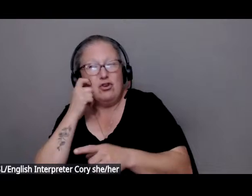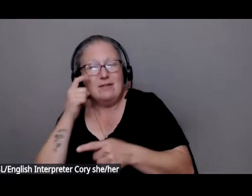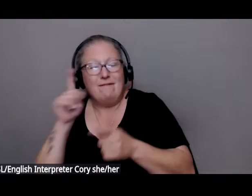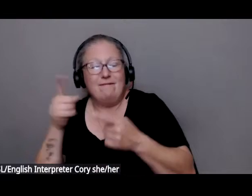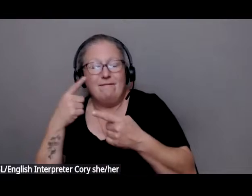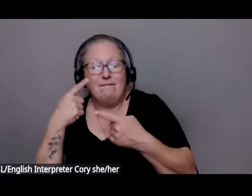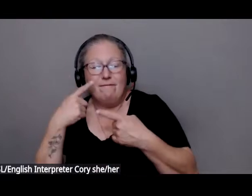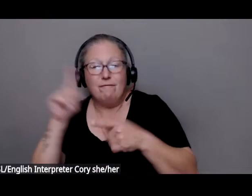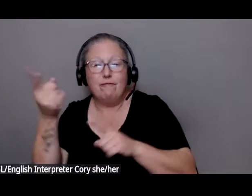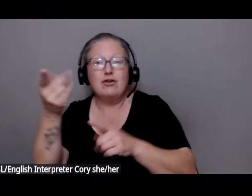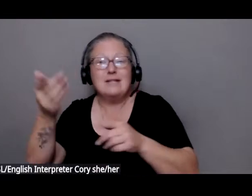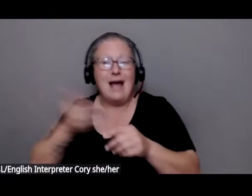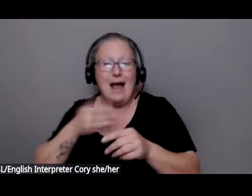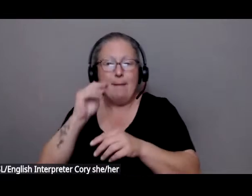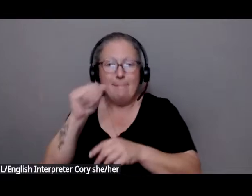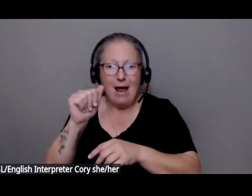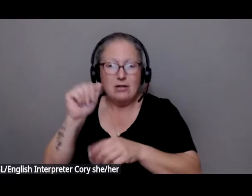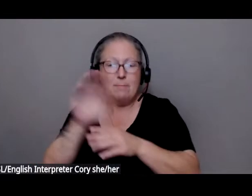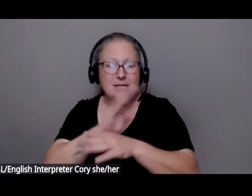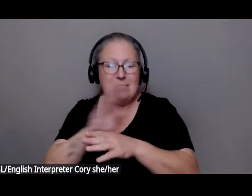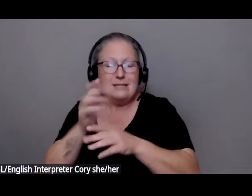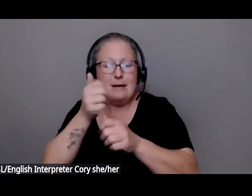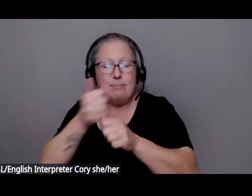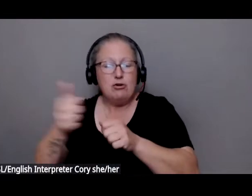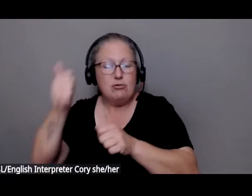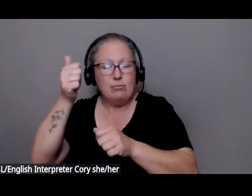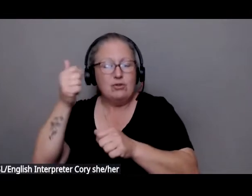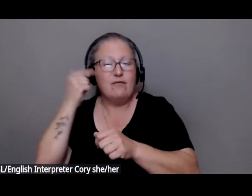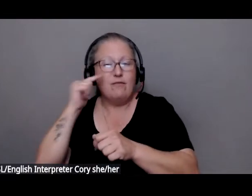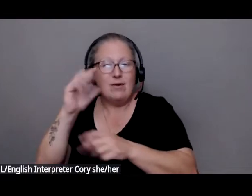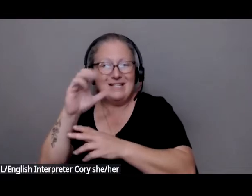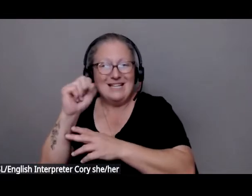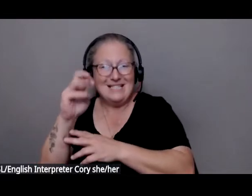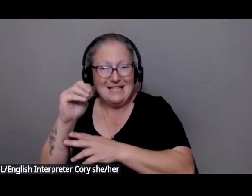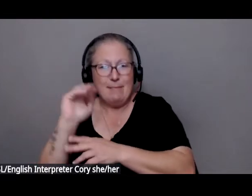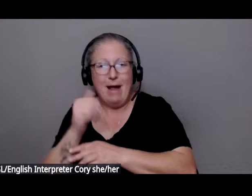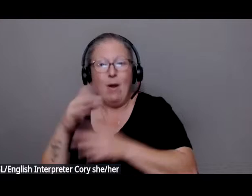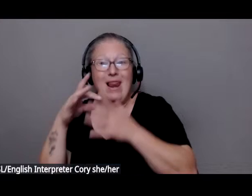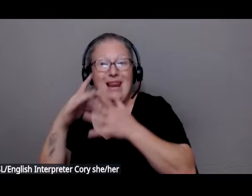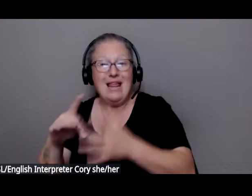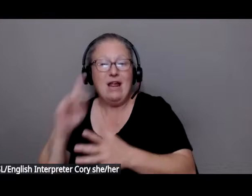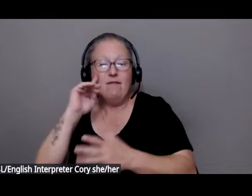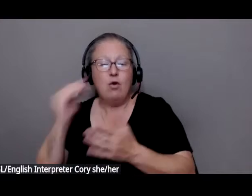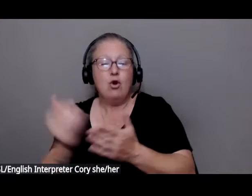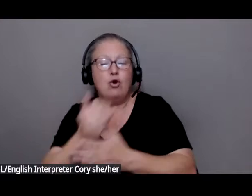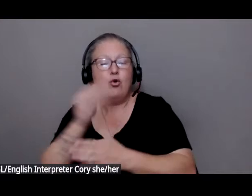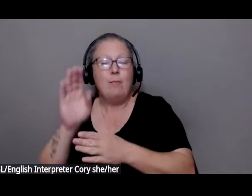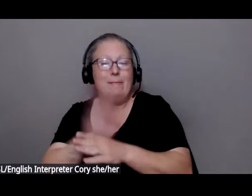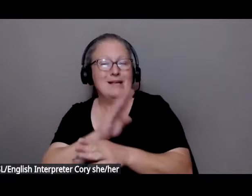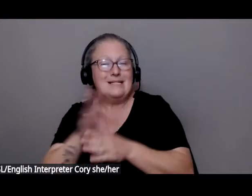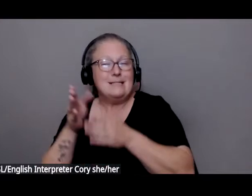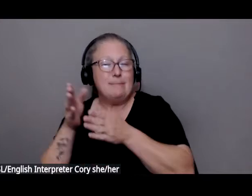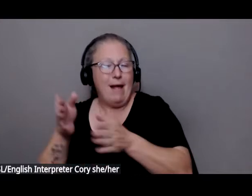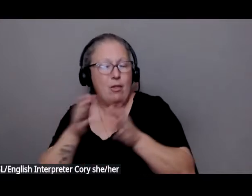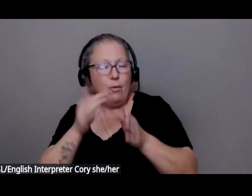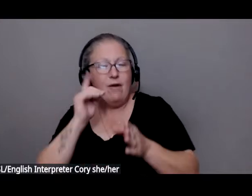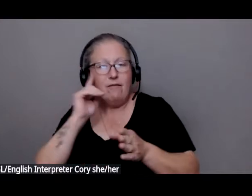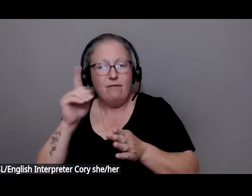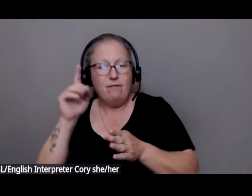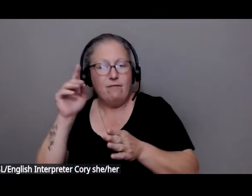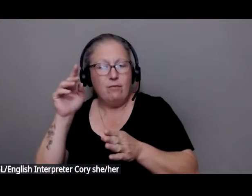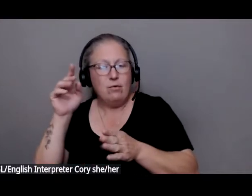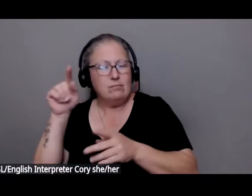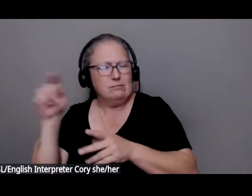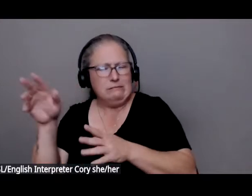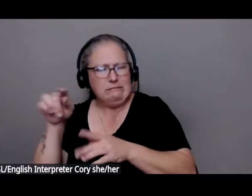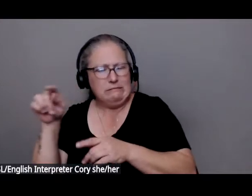who has a master's in business administration, who's teaching also for CSM. He's our lead for our new business pathway development. So What I'll